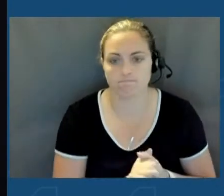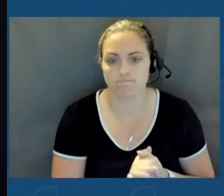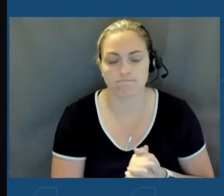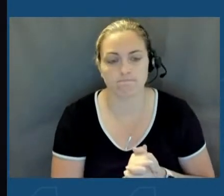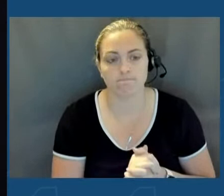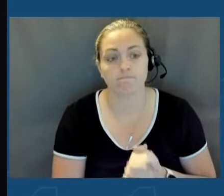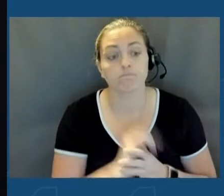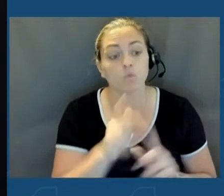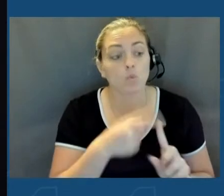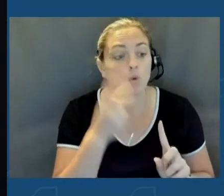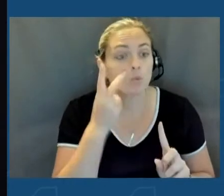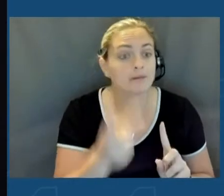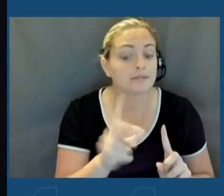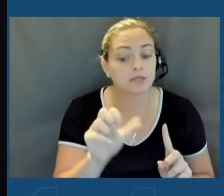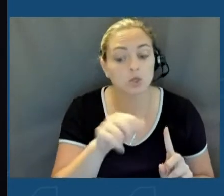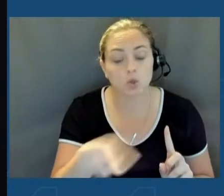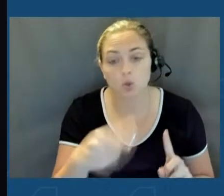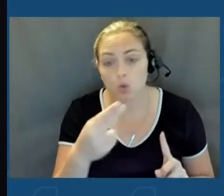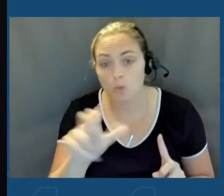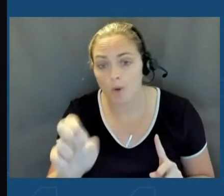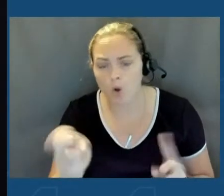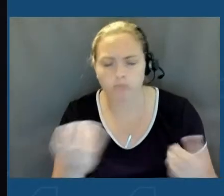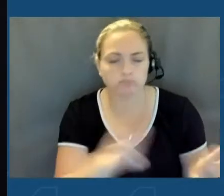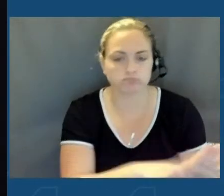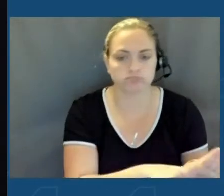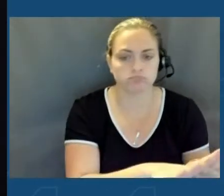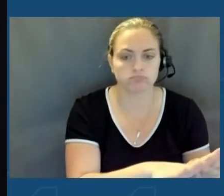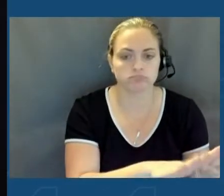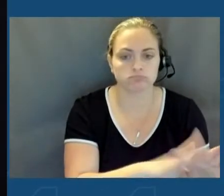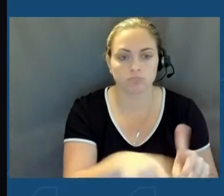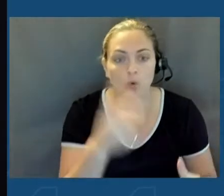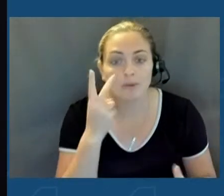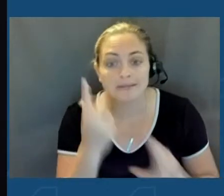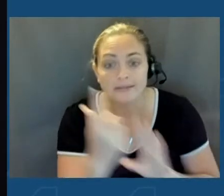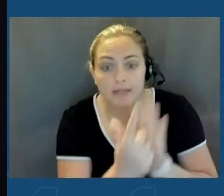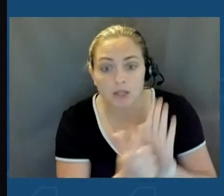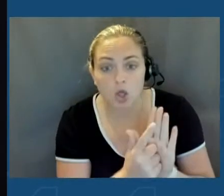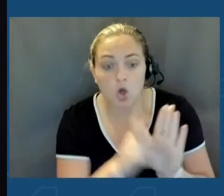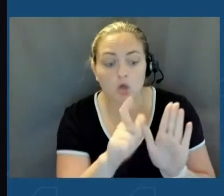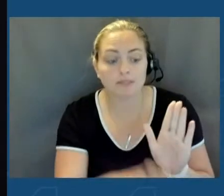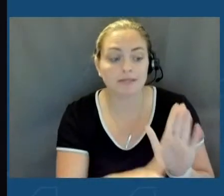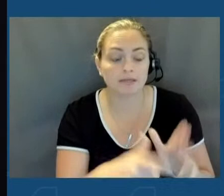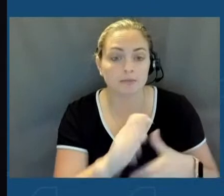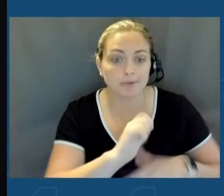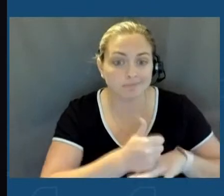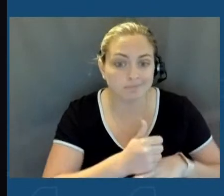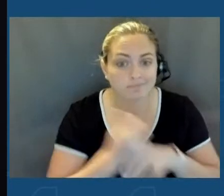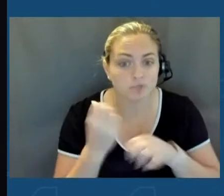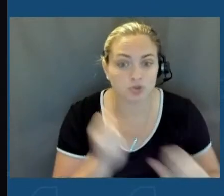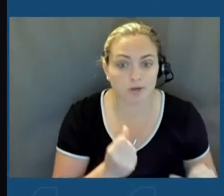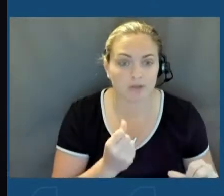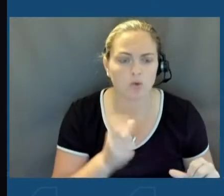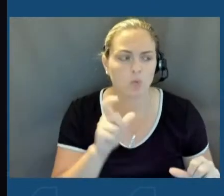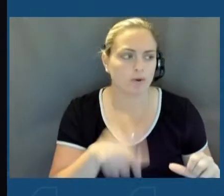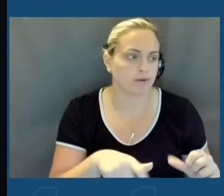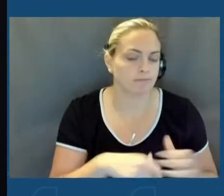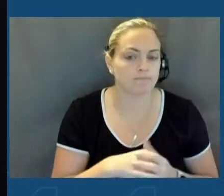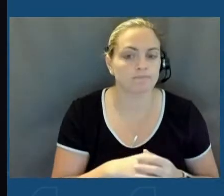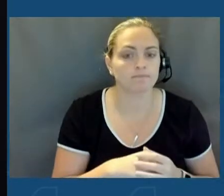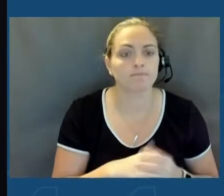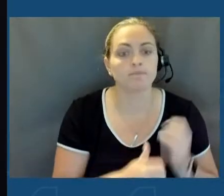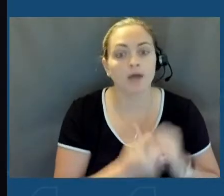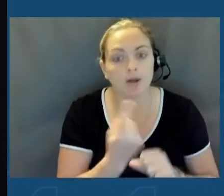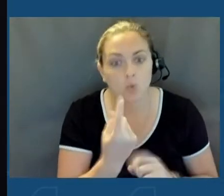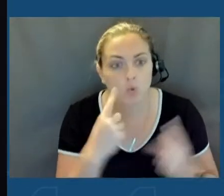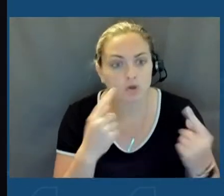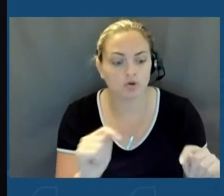Because when we see loopholes, we close them. When we see laws that need to be strengthened, we strengthen them. And if anyone tries to evade